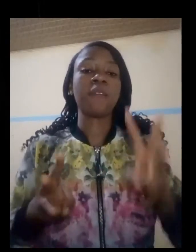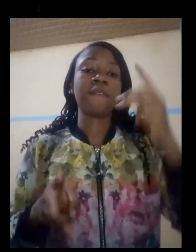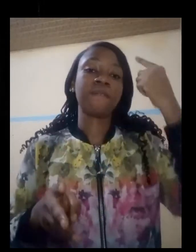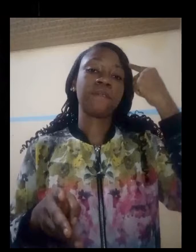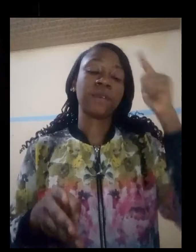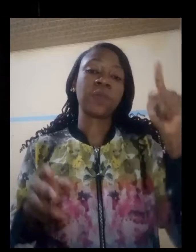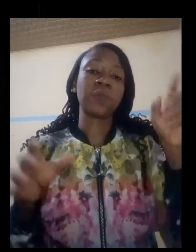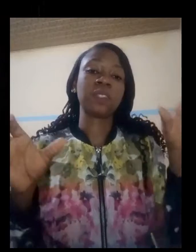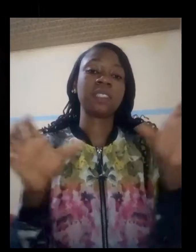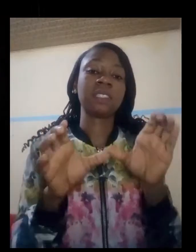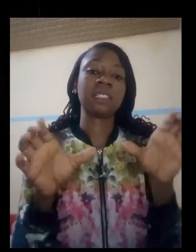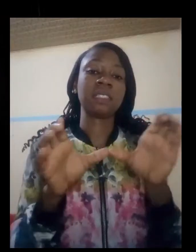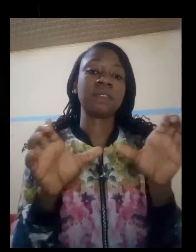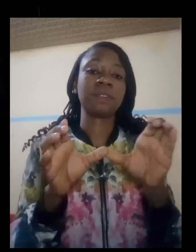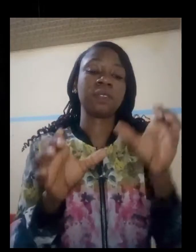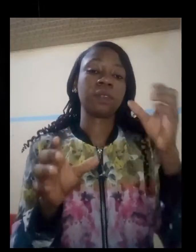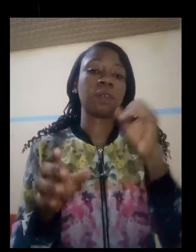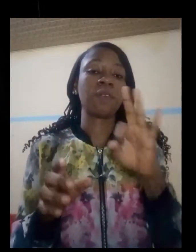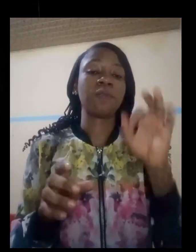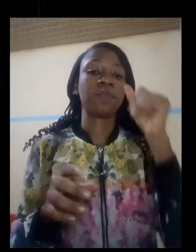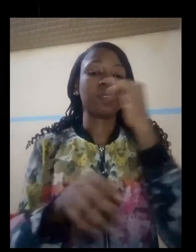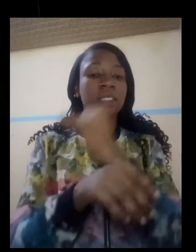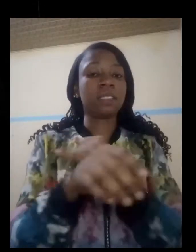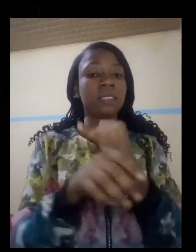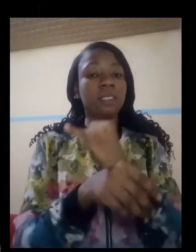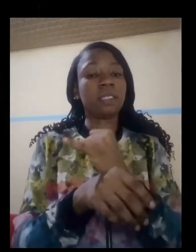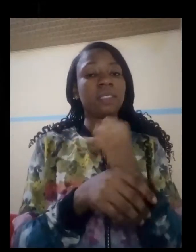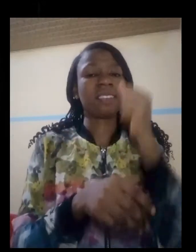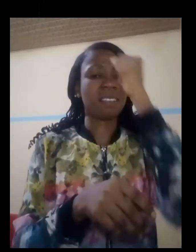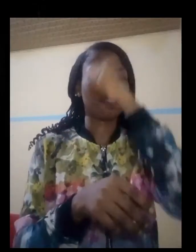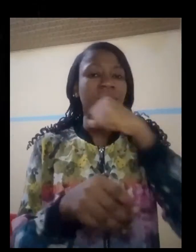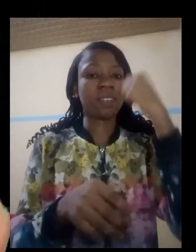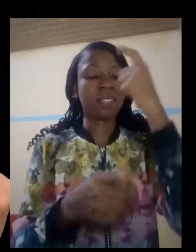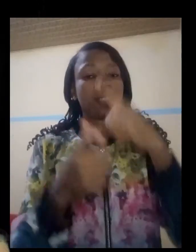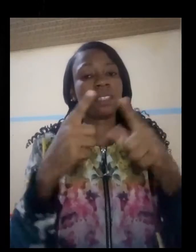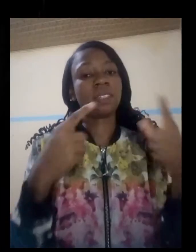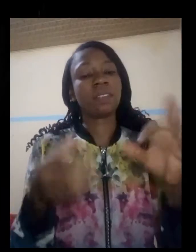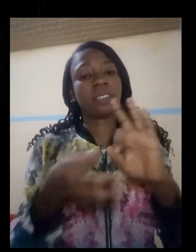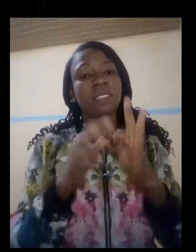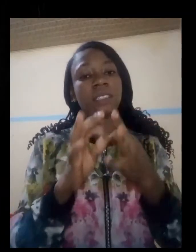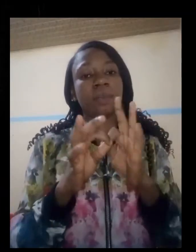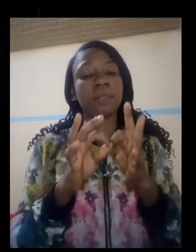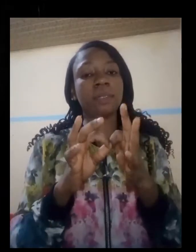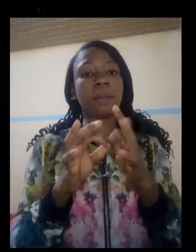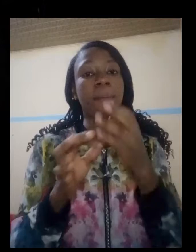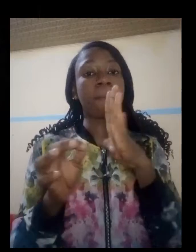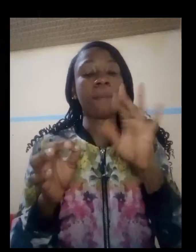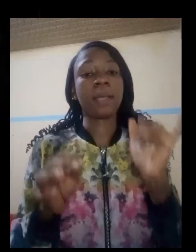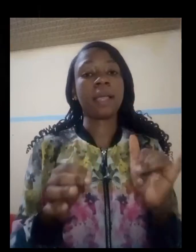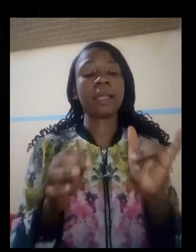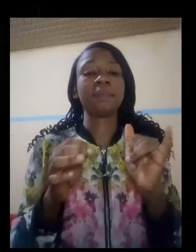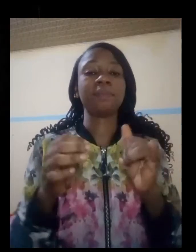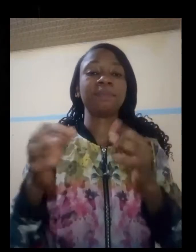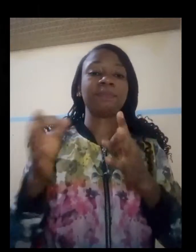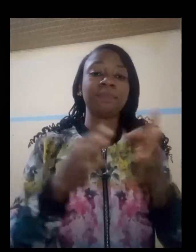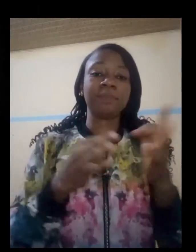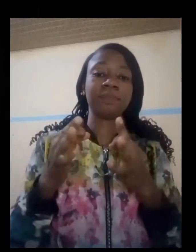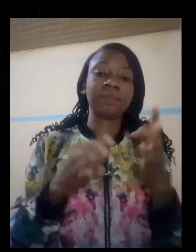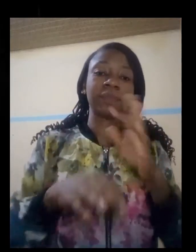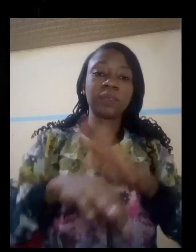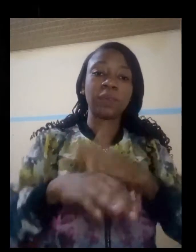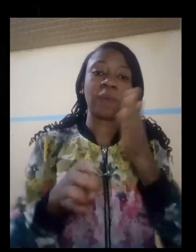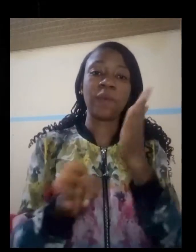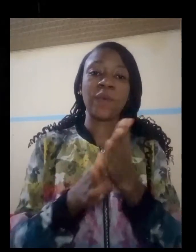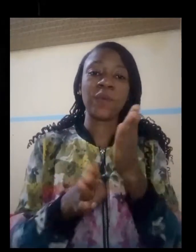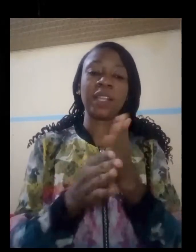indigenous African sign language interpreters by designing a course that is focused on indigenous African sign languages,